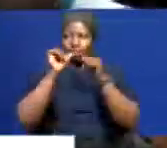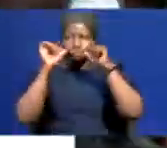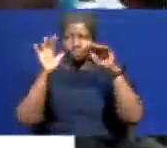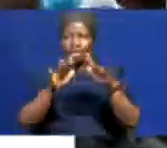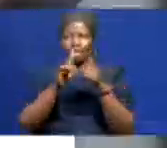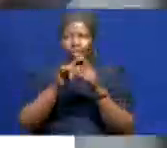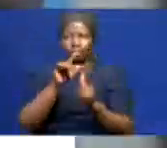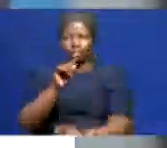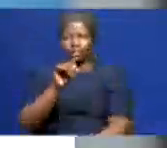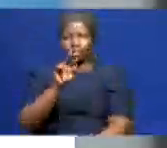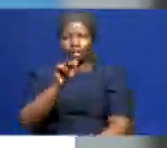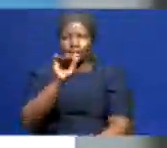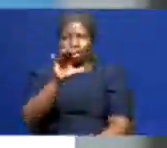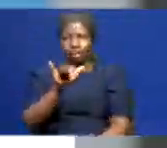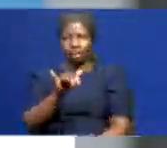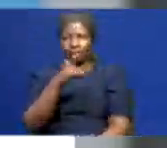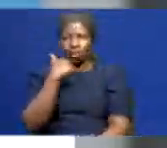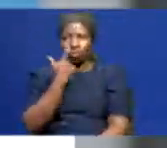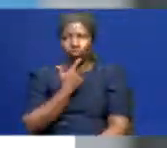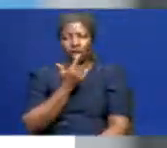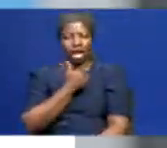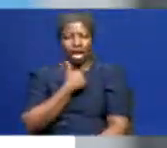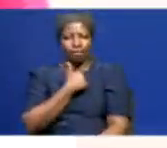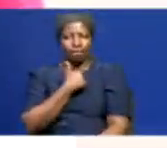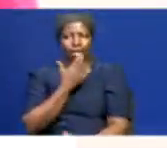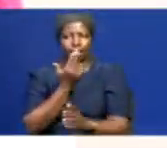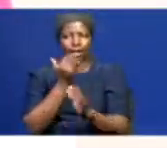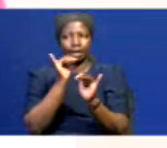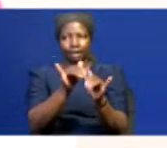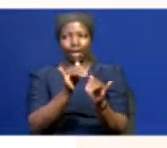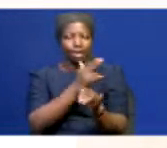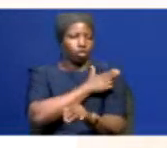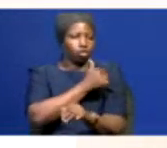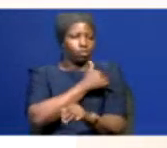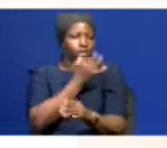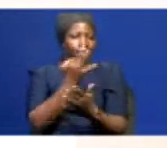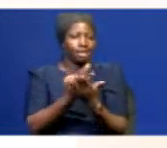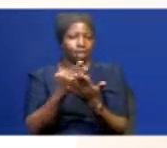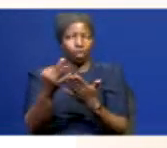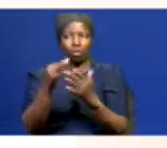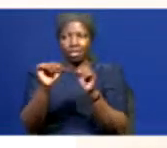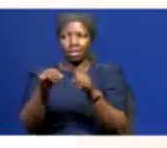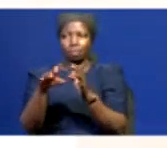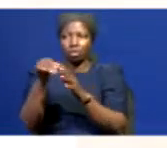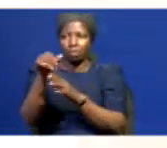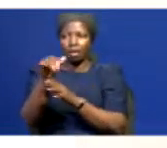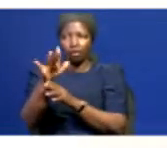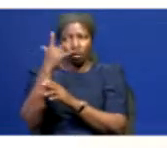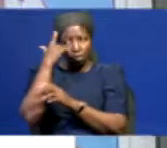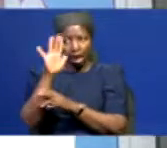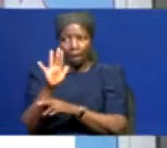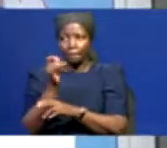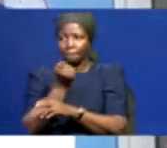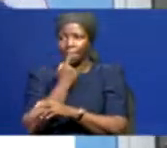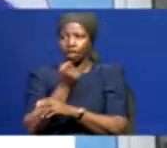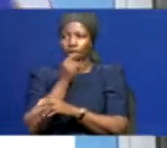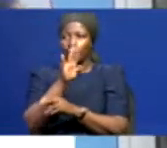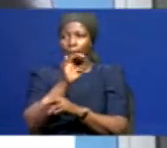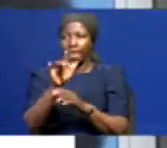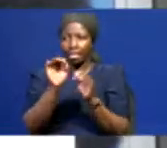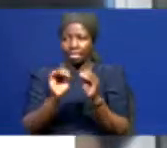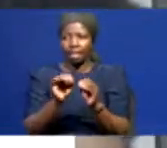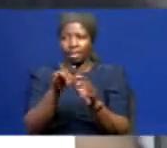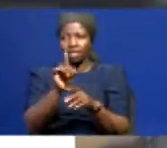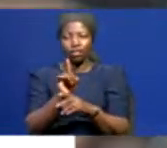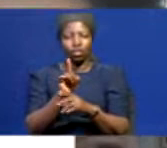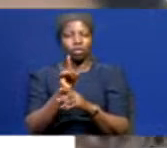Tressy Waithira Wangari, who had been in the hospital for a period of 3 weeks and could not afford to pay for her medical bill. Waithira, who was